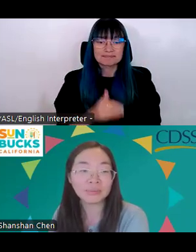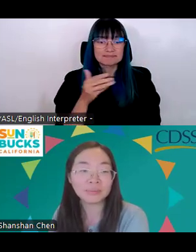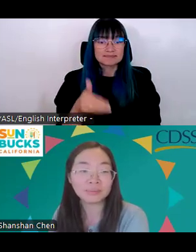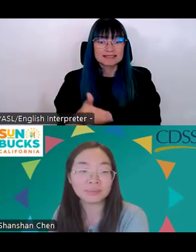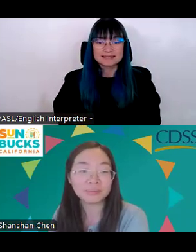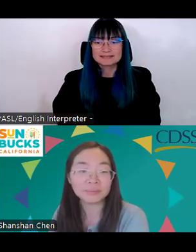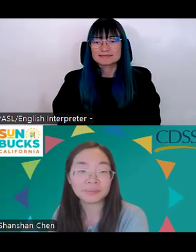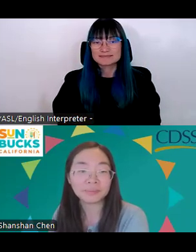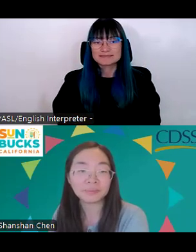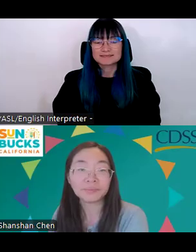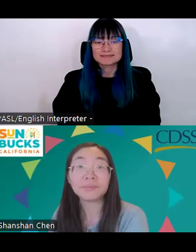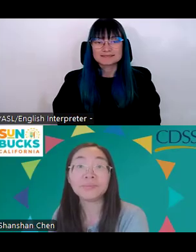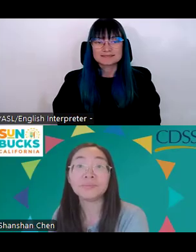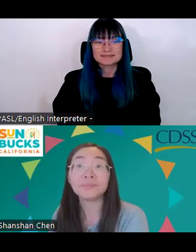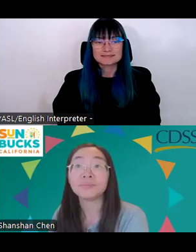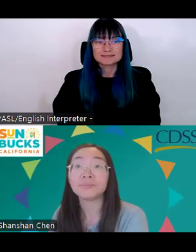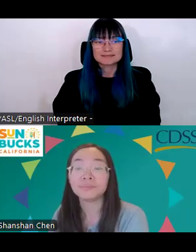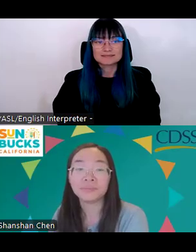please.